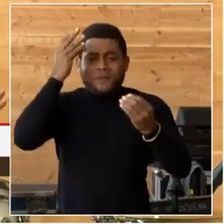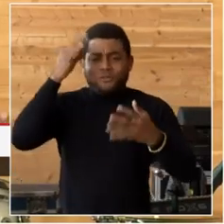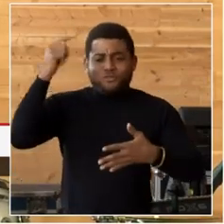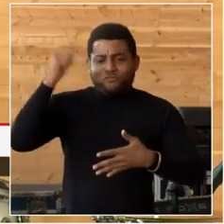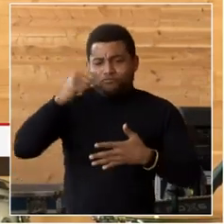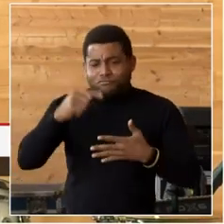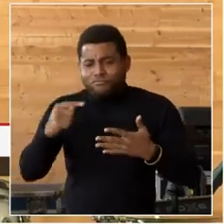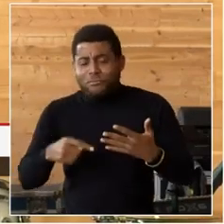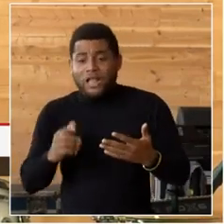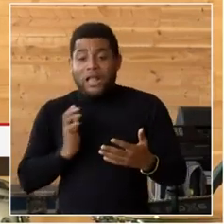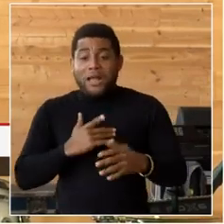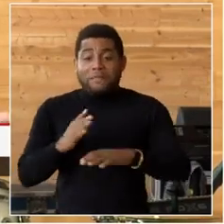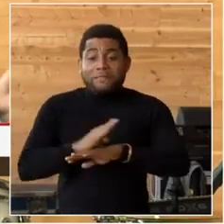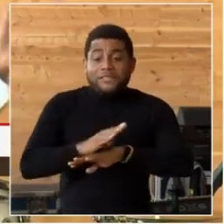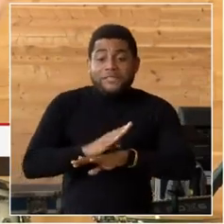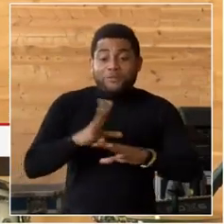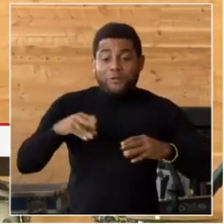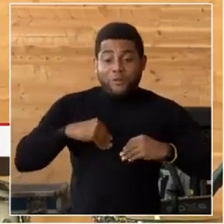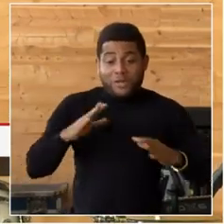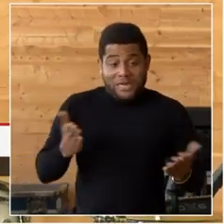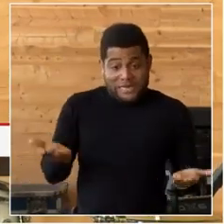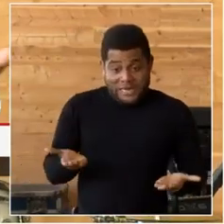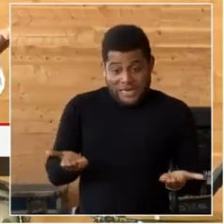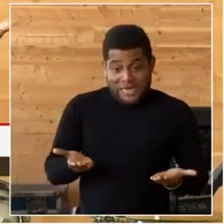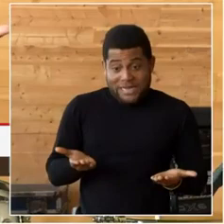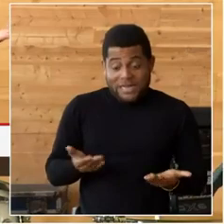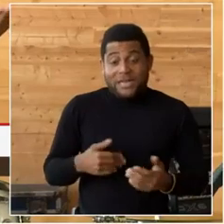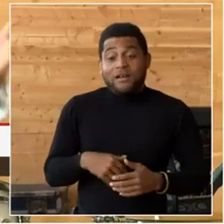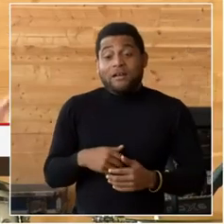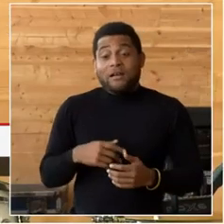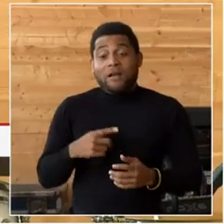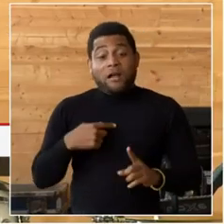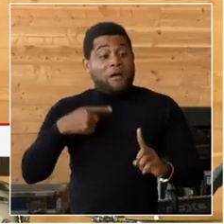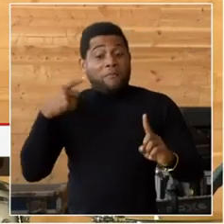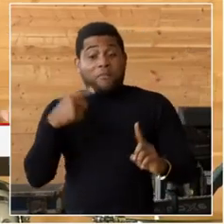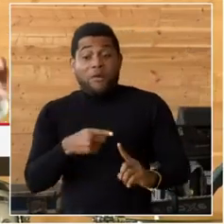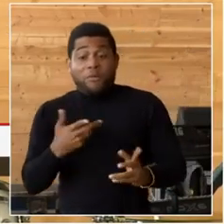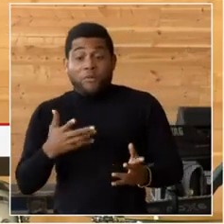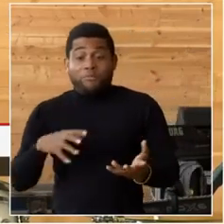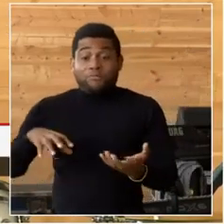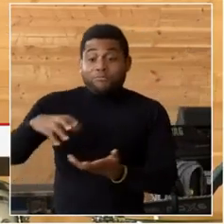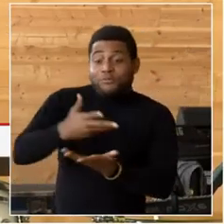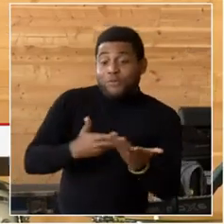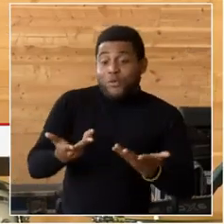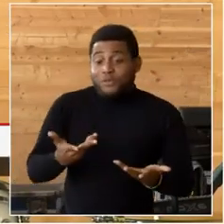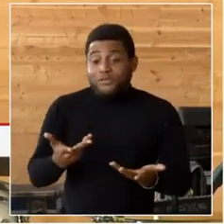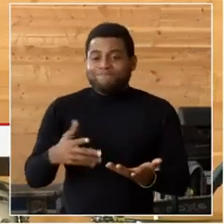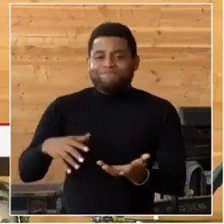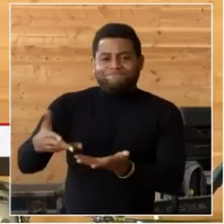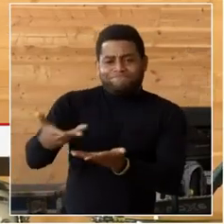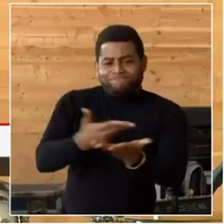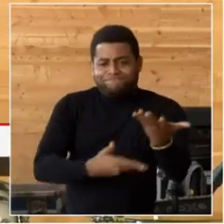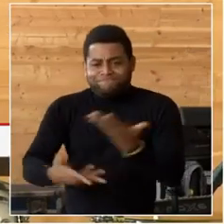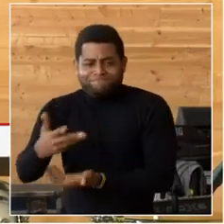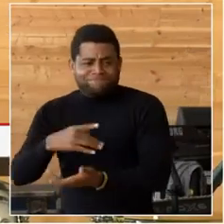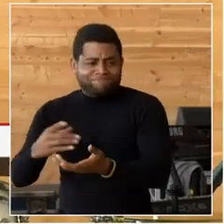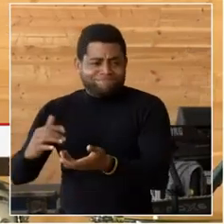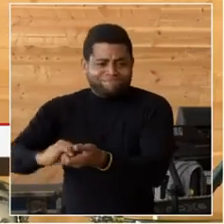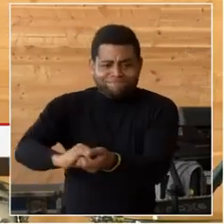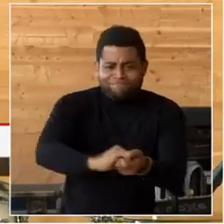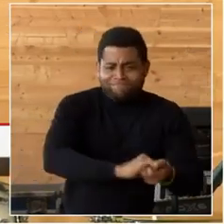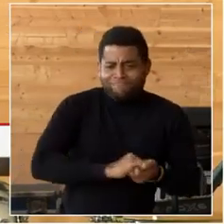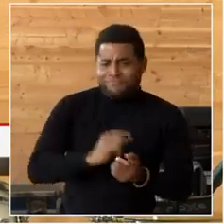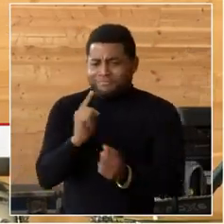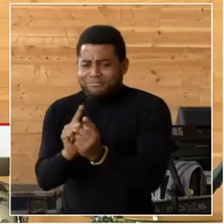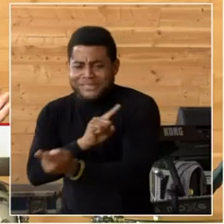business owners who are here. And the purpose of the mixer is to what? Mix. Talk about what